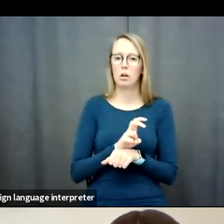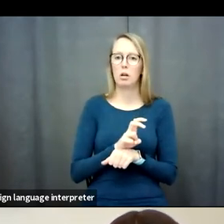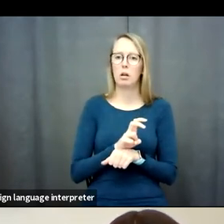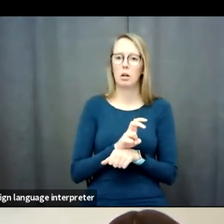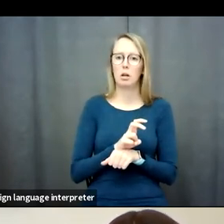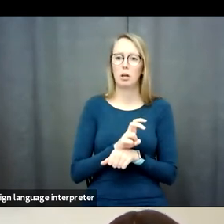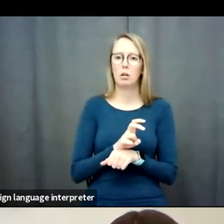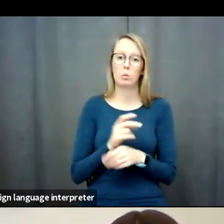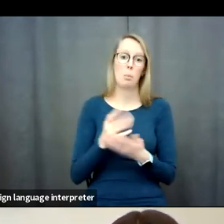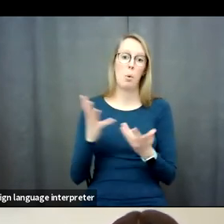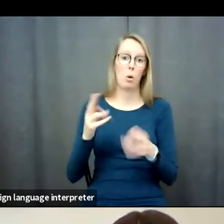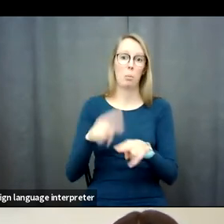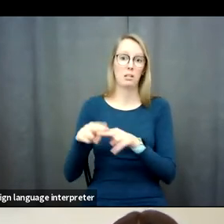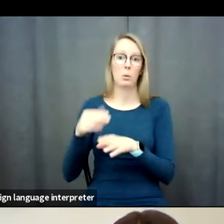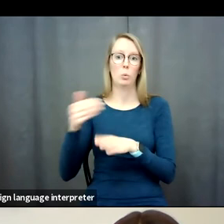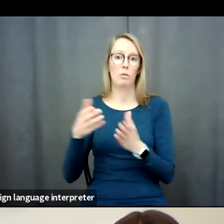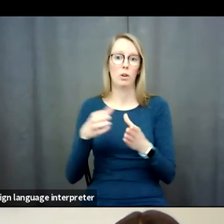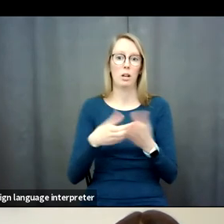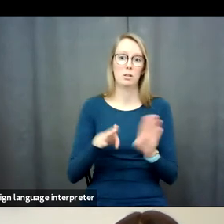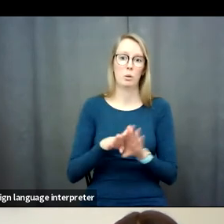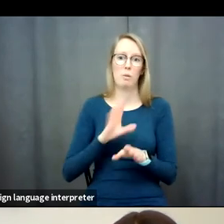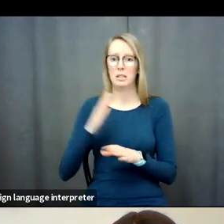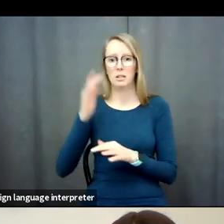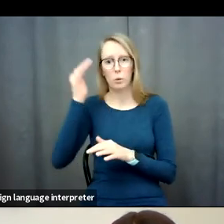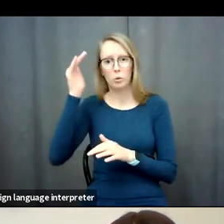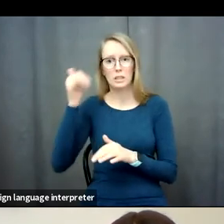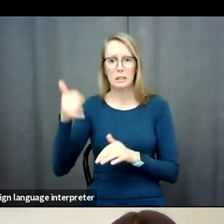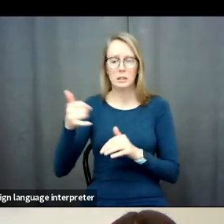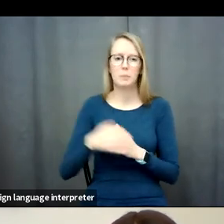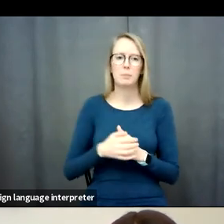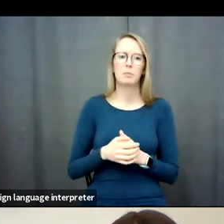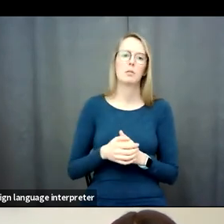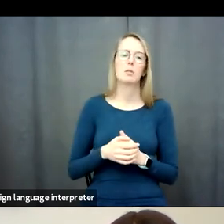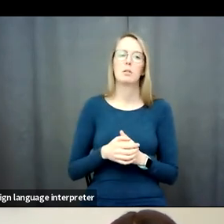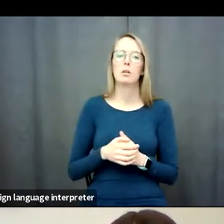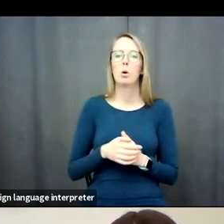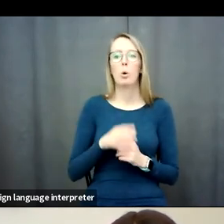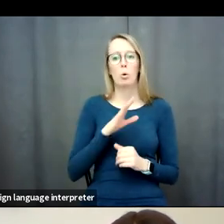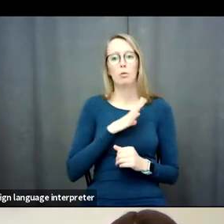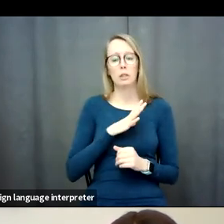rooms outside the classroom. And we know that there are a lot of ways to work